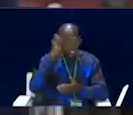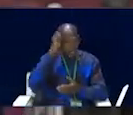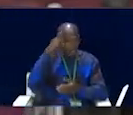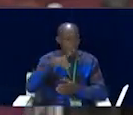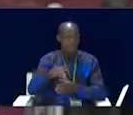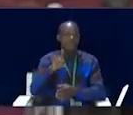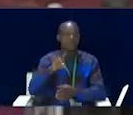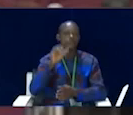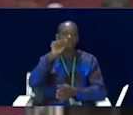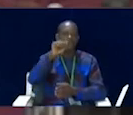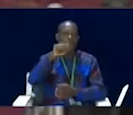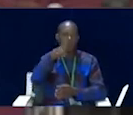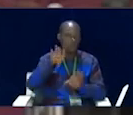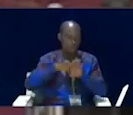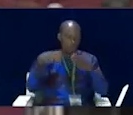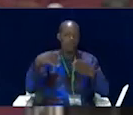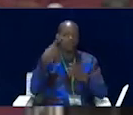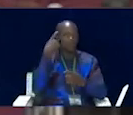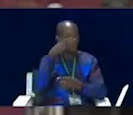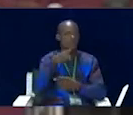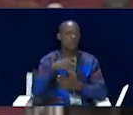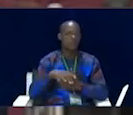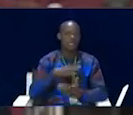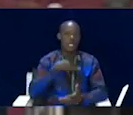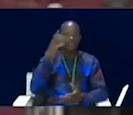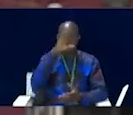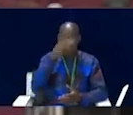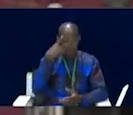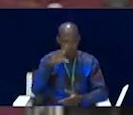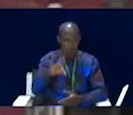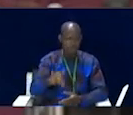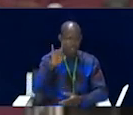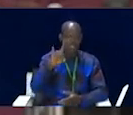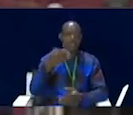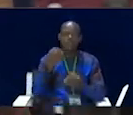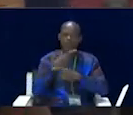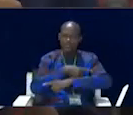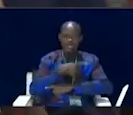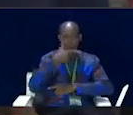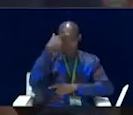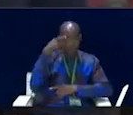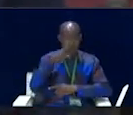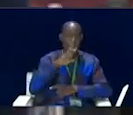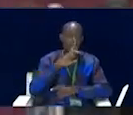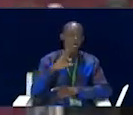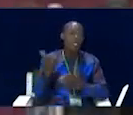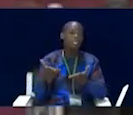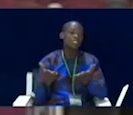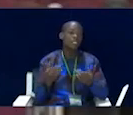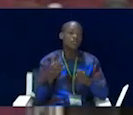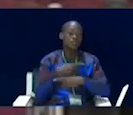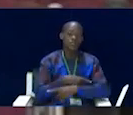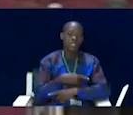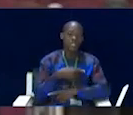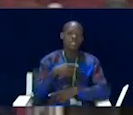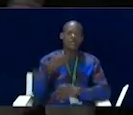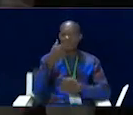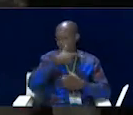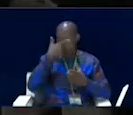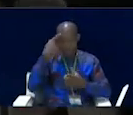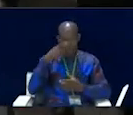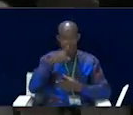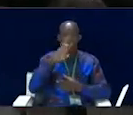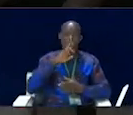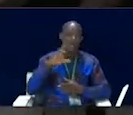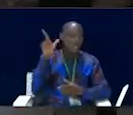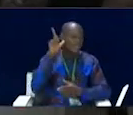opened unto you. It says, seek and you will find. Today, because you are here to seek God, because you are listening